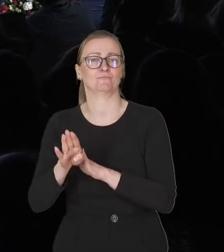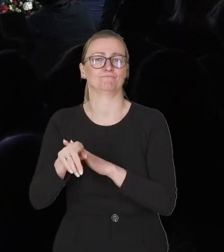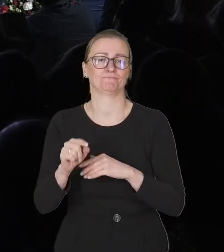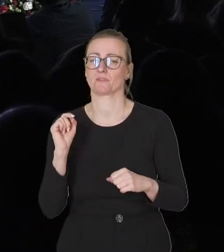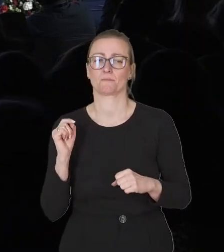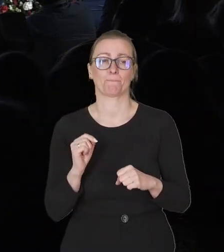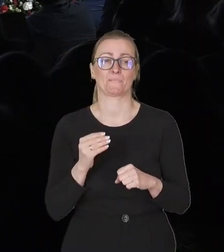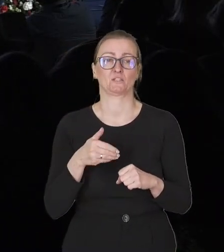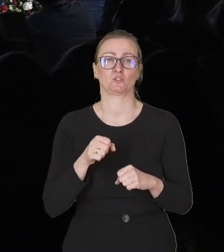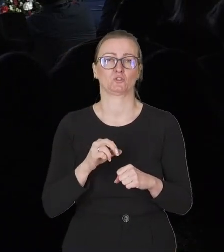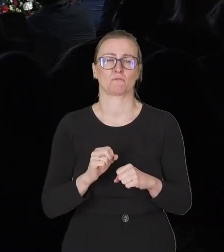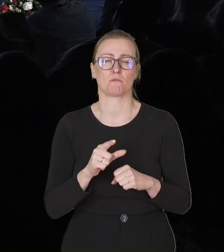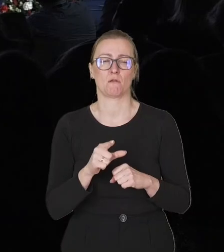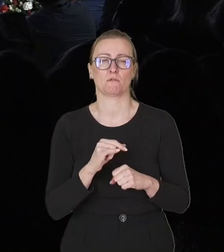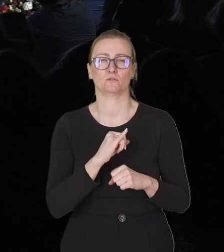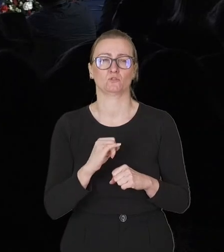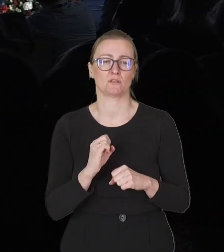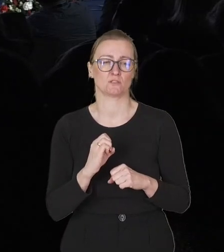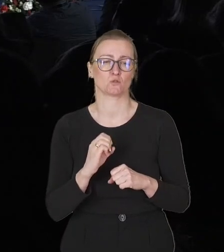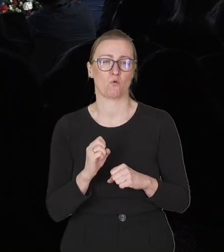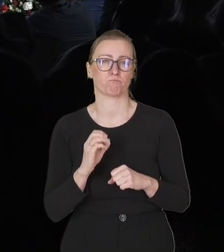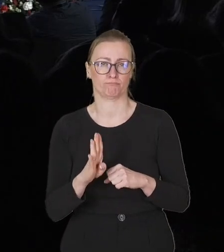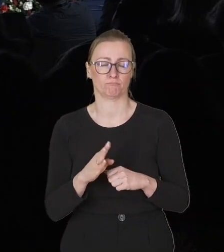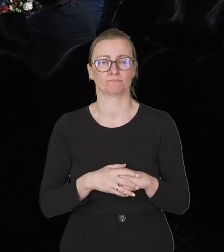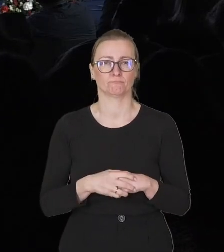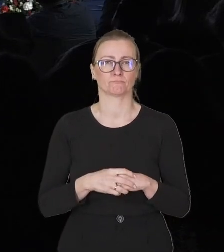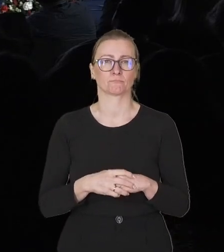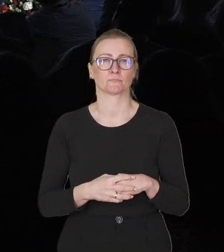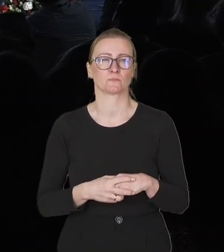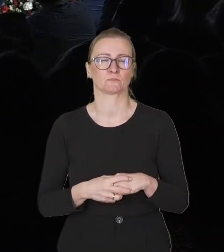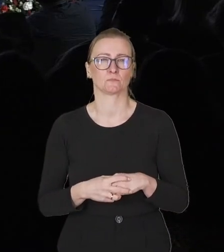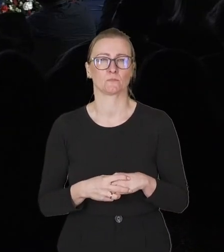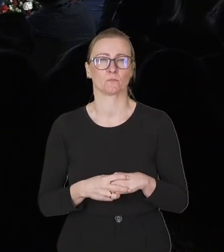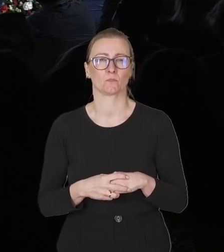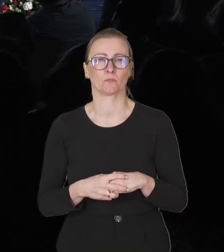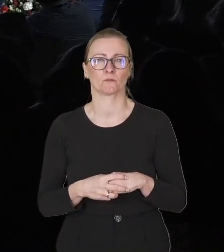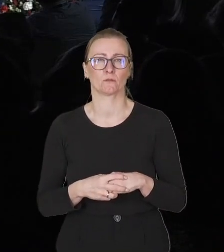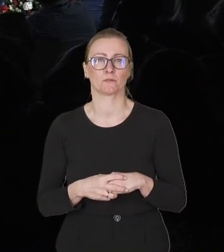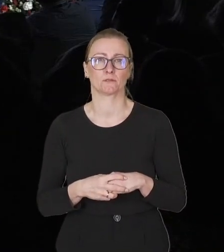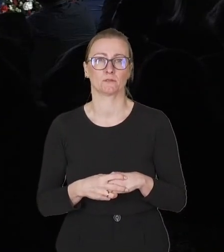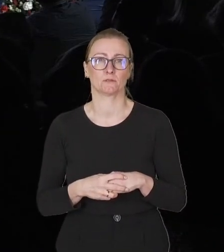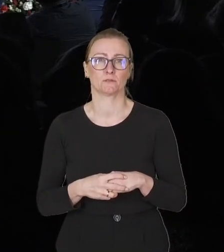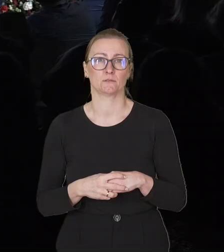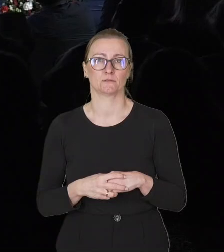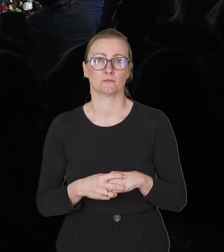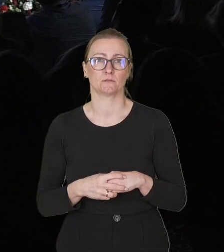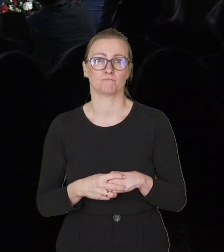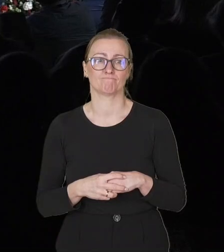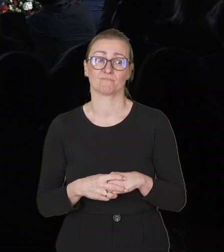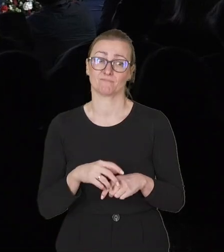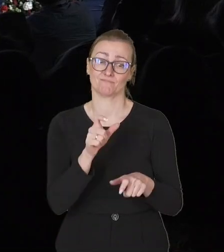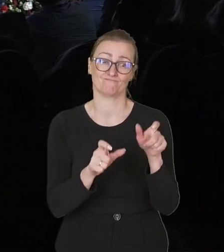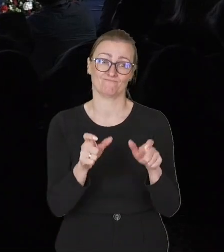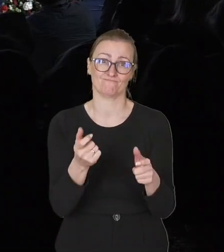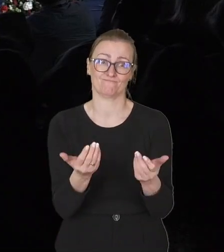perspective, incentives for each individual to actually take the opportunities that are right now. We